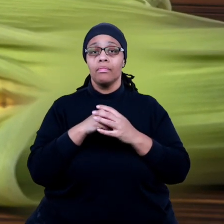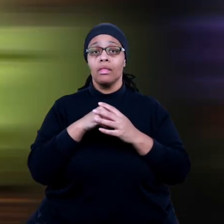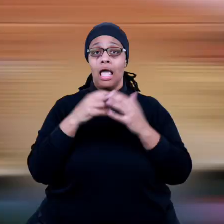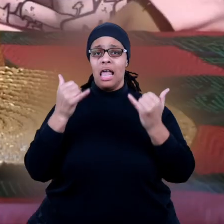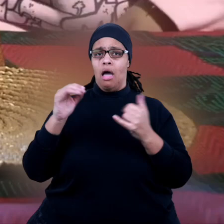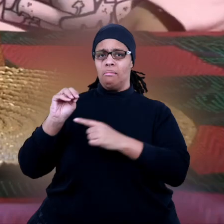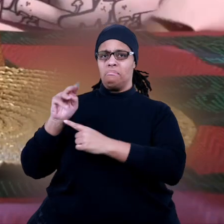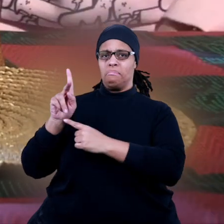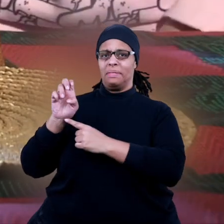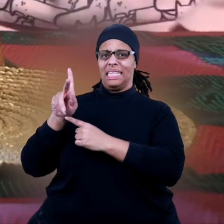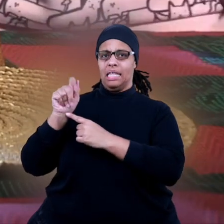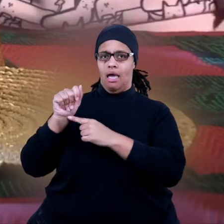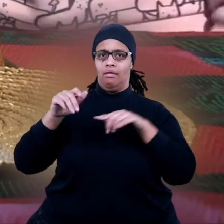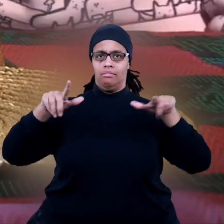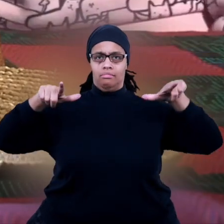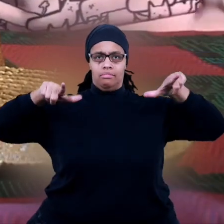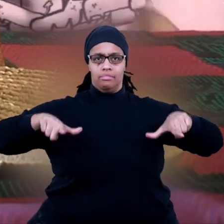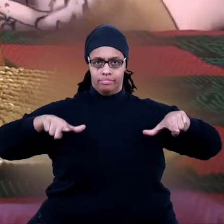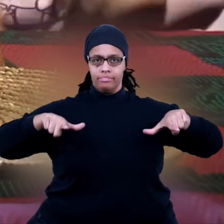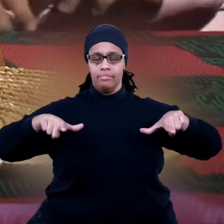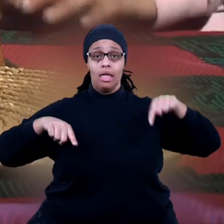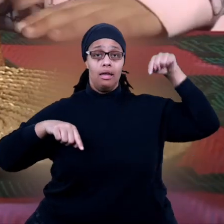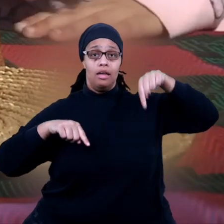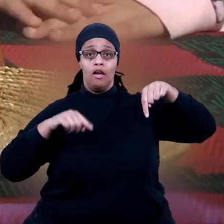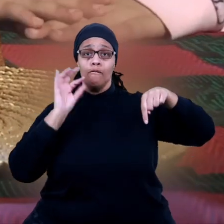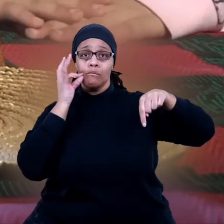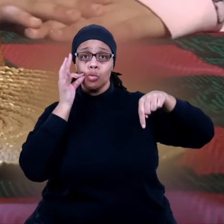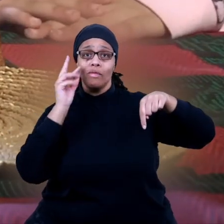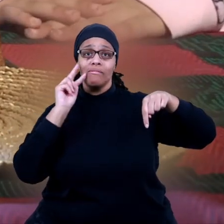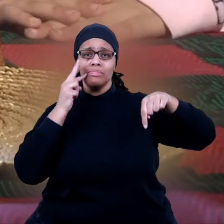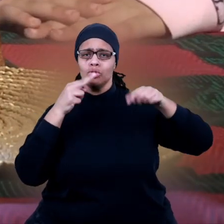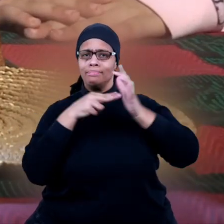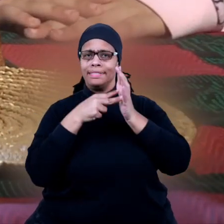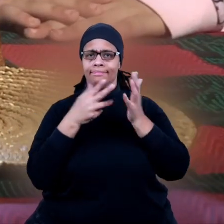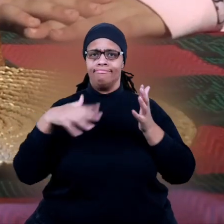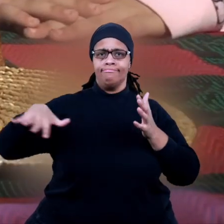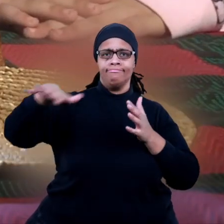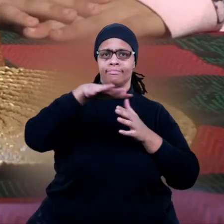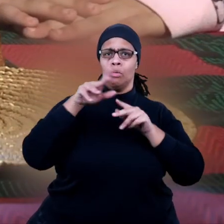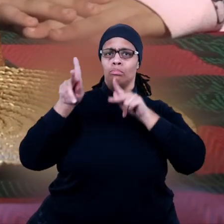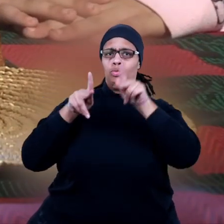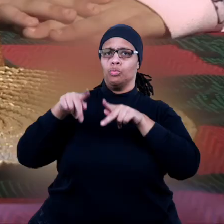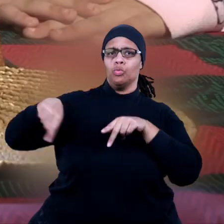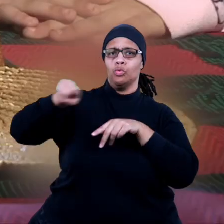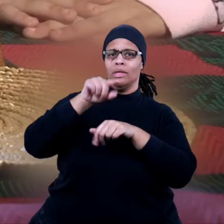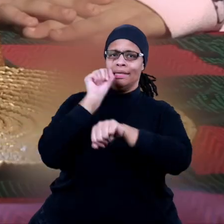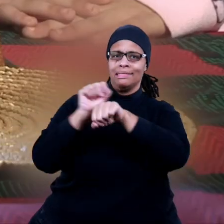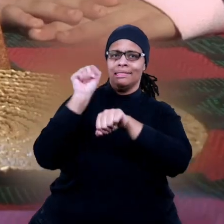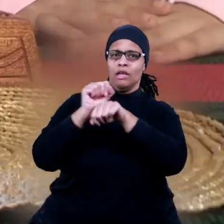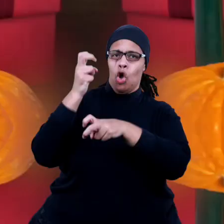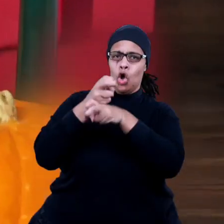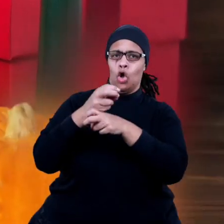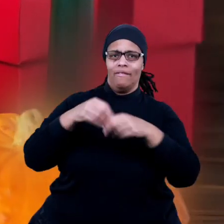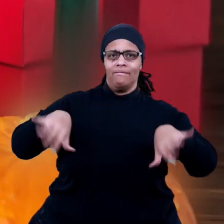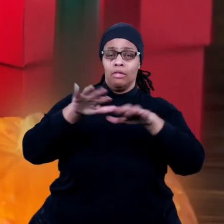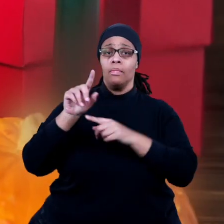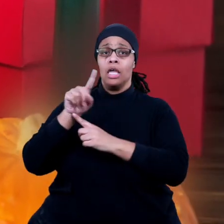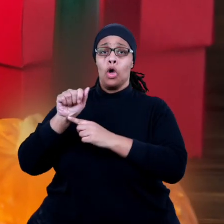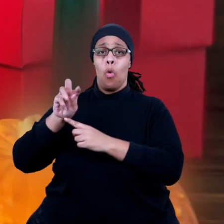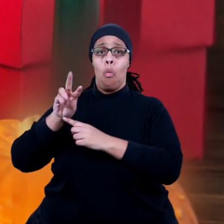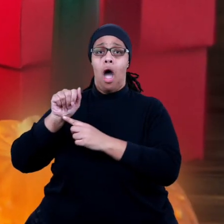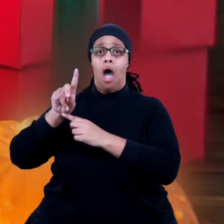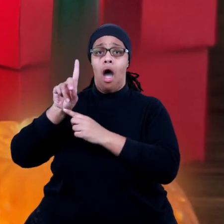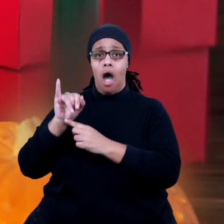present. Mkeka, and we lay it down, and then we have fruits and vegetables to represent people who work hard in the field.